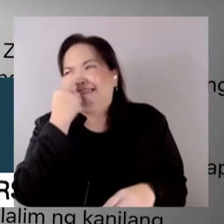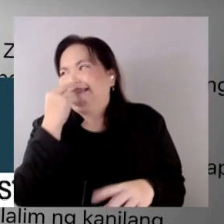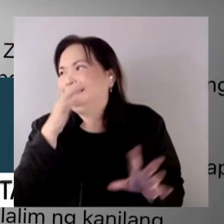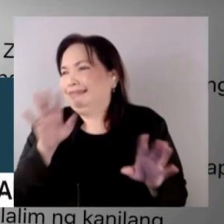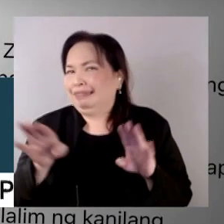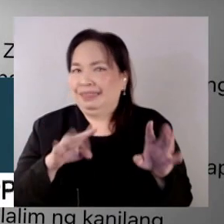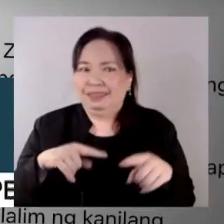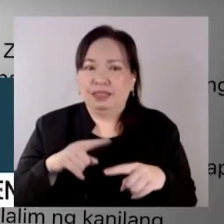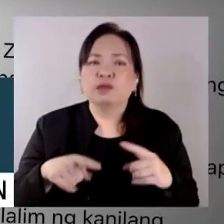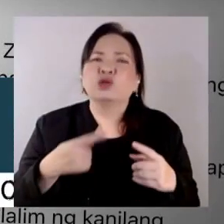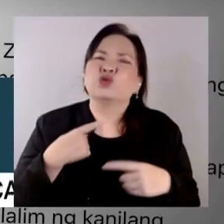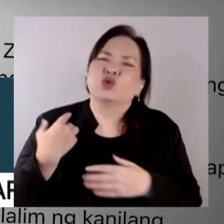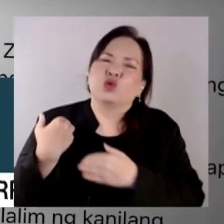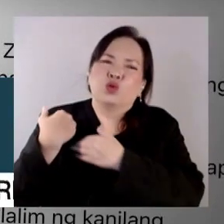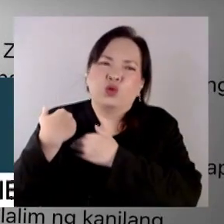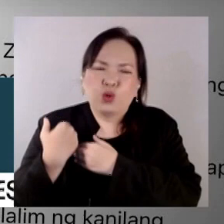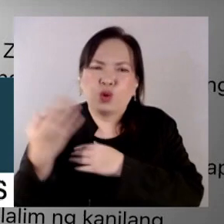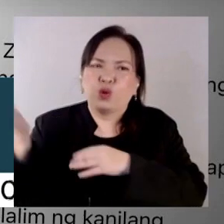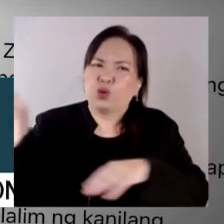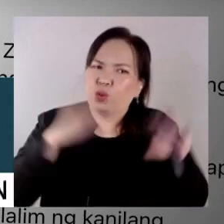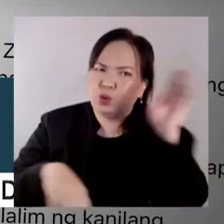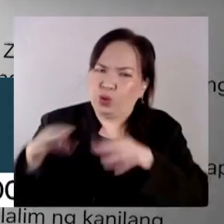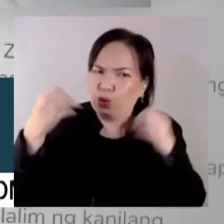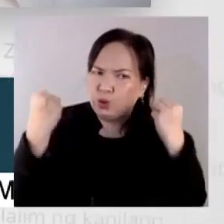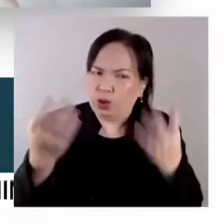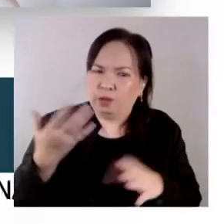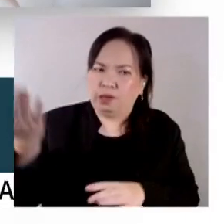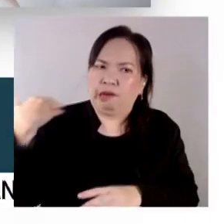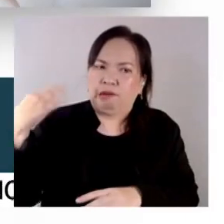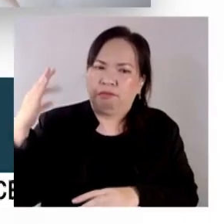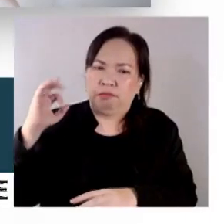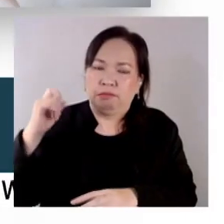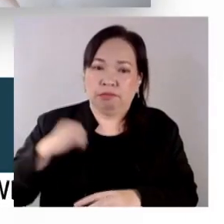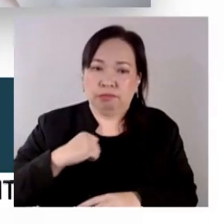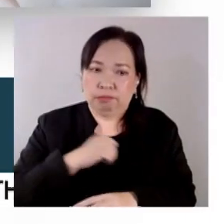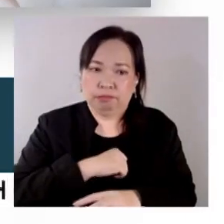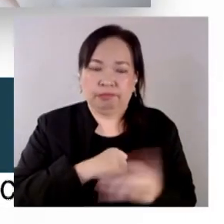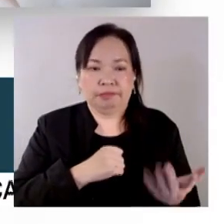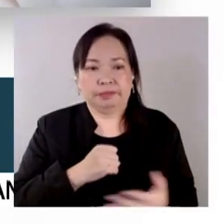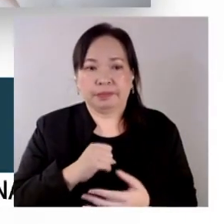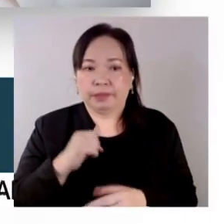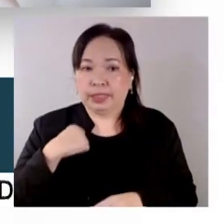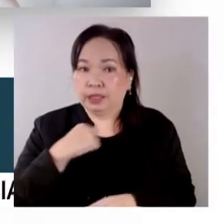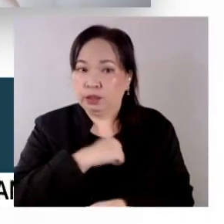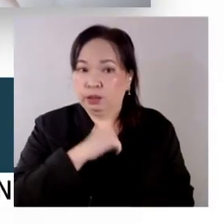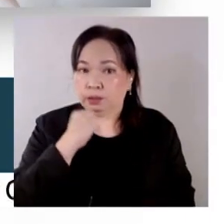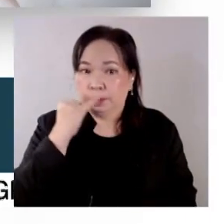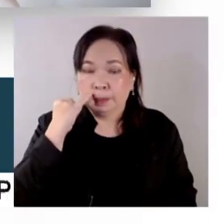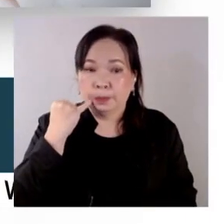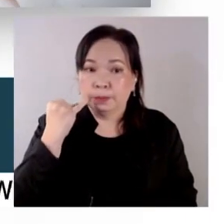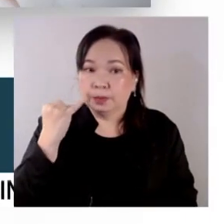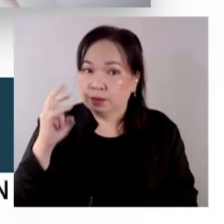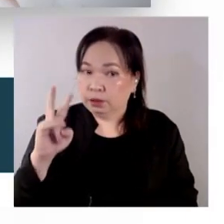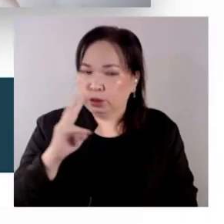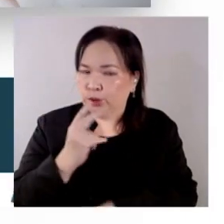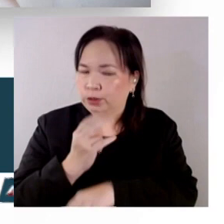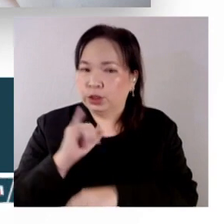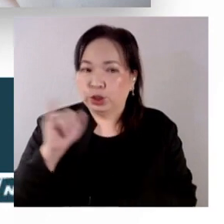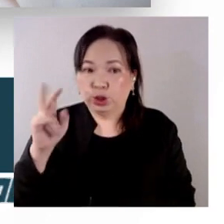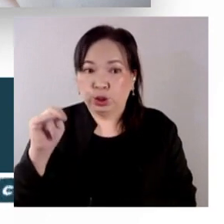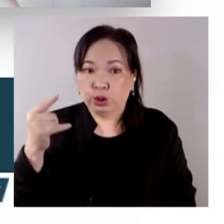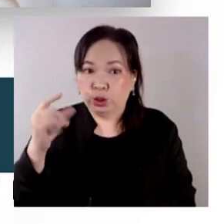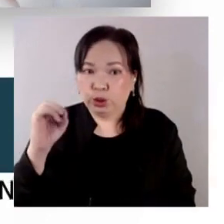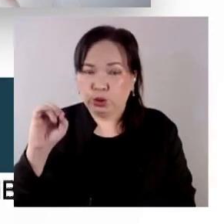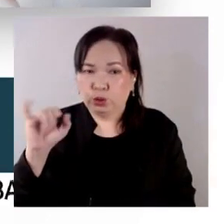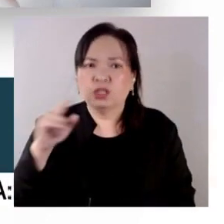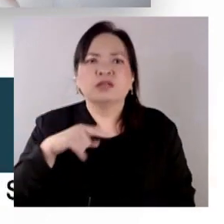problems they inherited from previous senators. Senator Jinggoy Estrada, meanwhile, agrees that each lawmaker should be